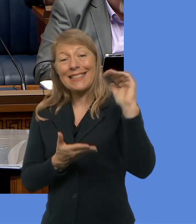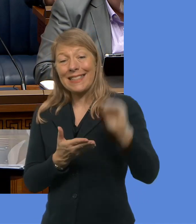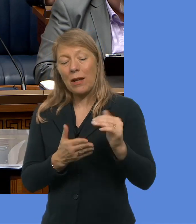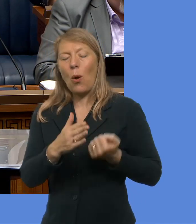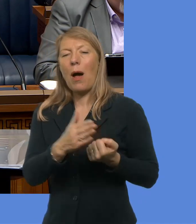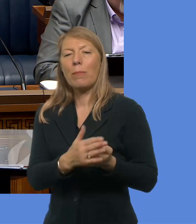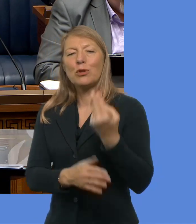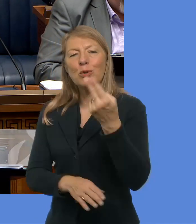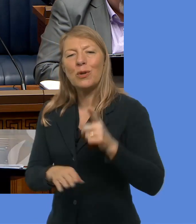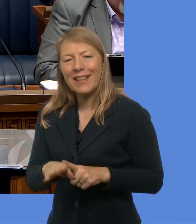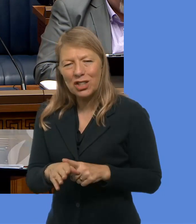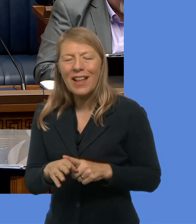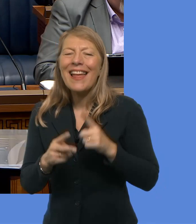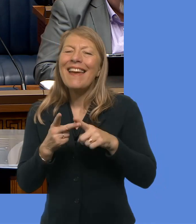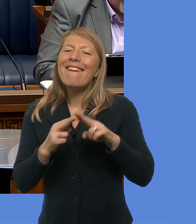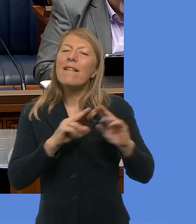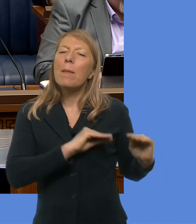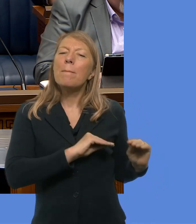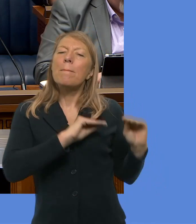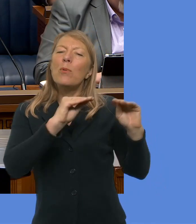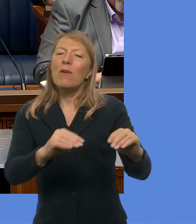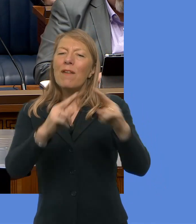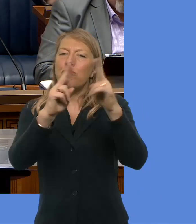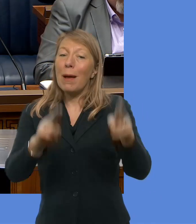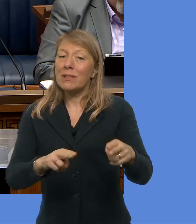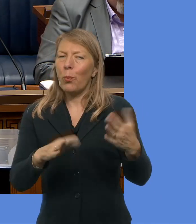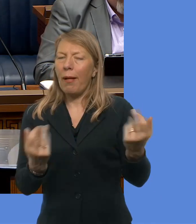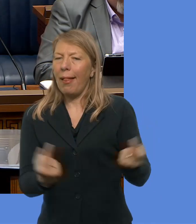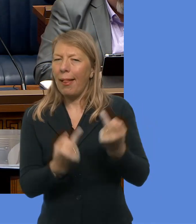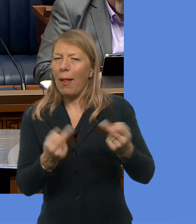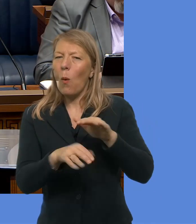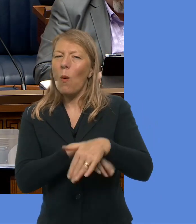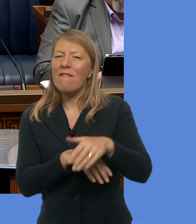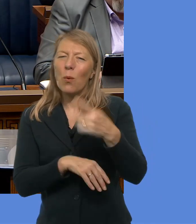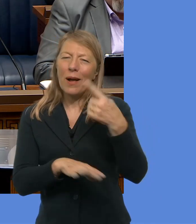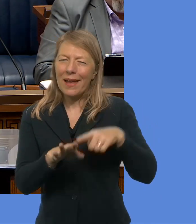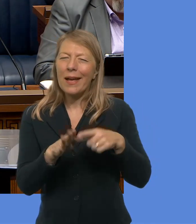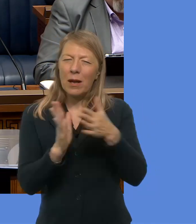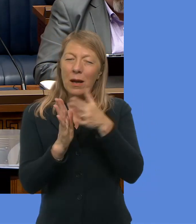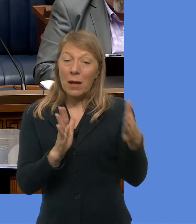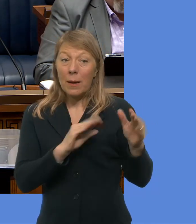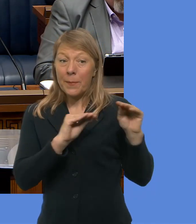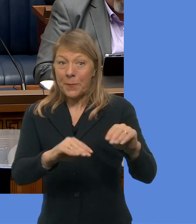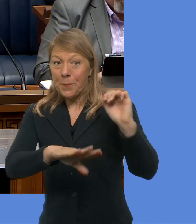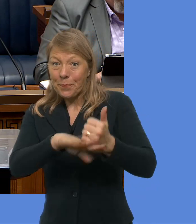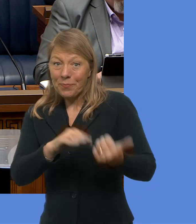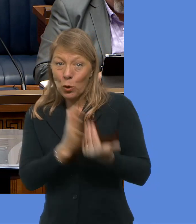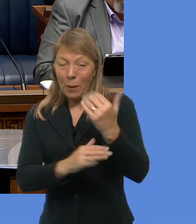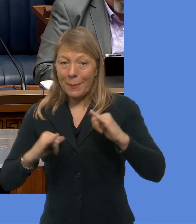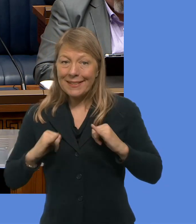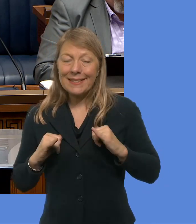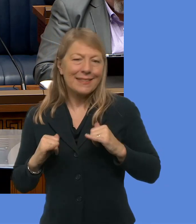retail purposes that have been unoccupied for 12 months or more. The member will also be aware that I am